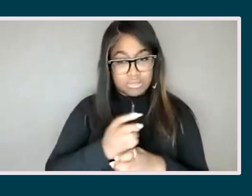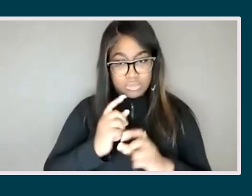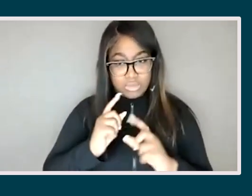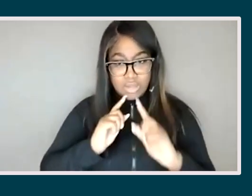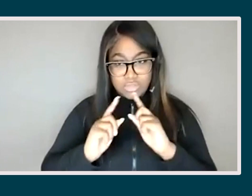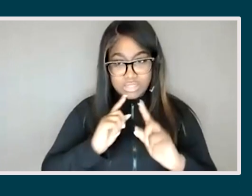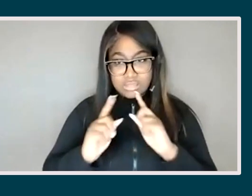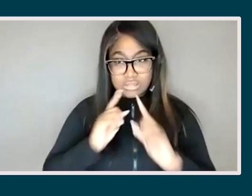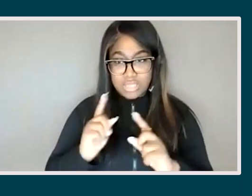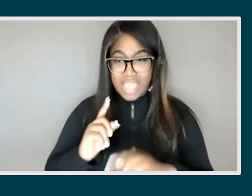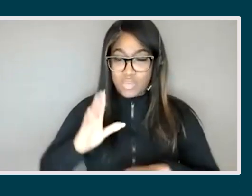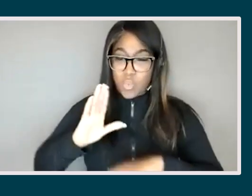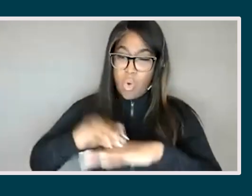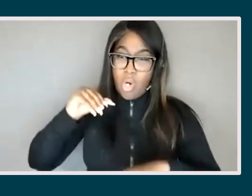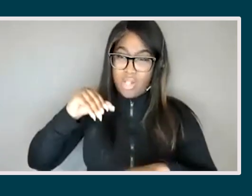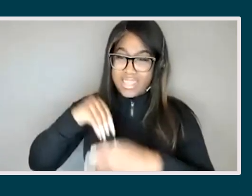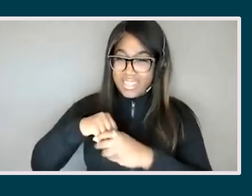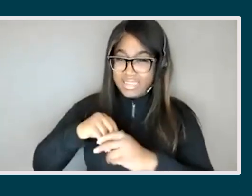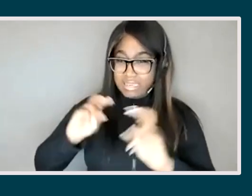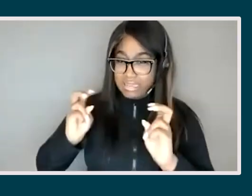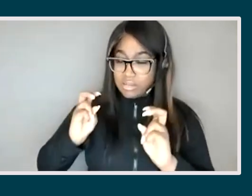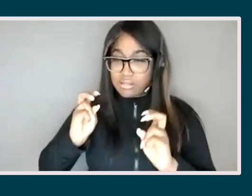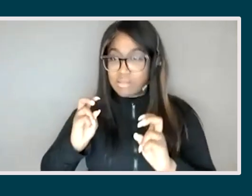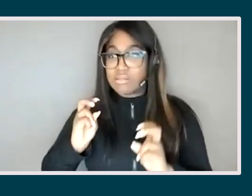basically called him in about his